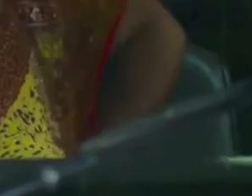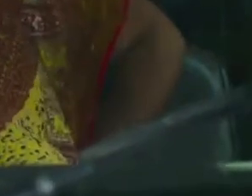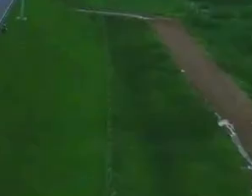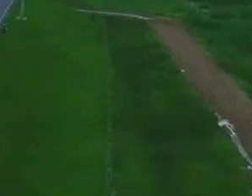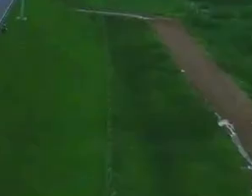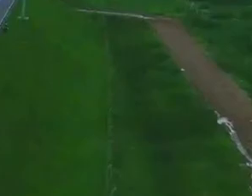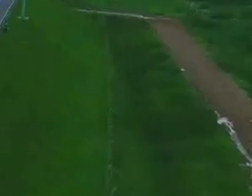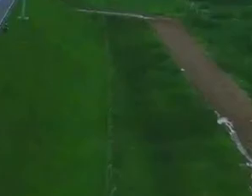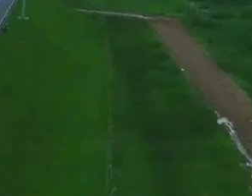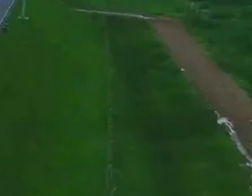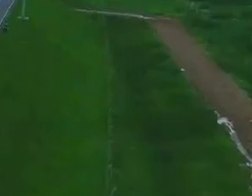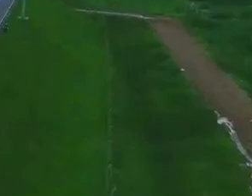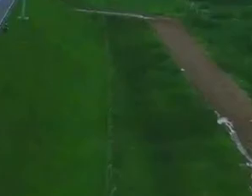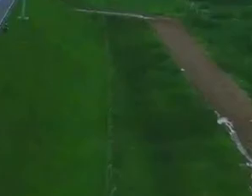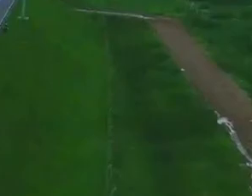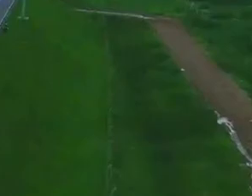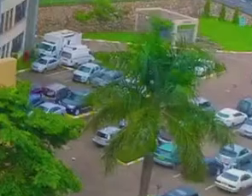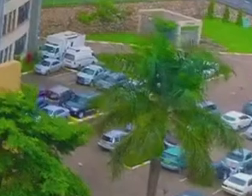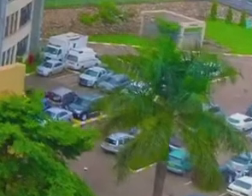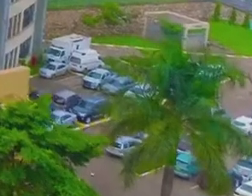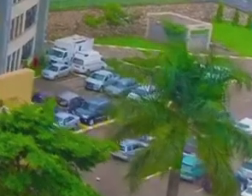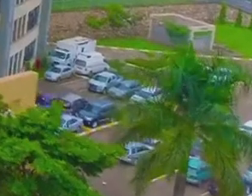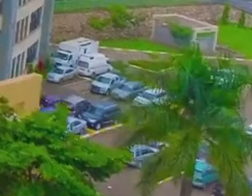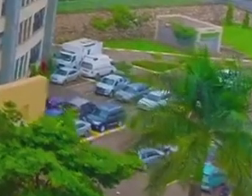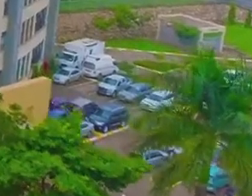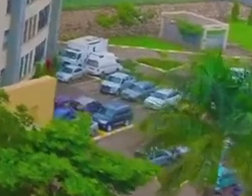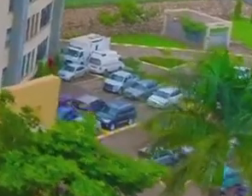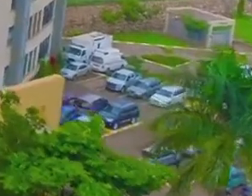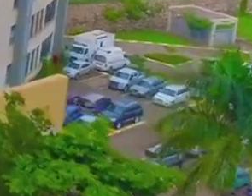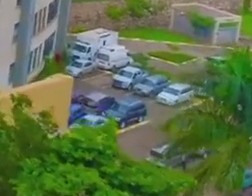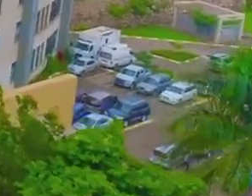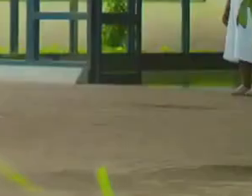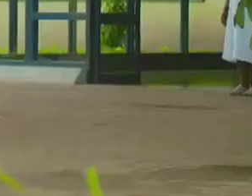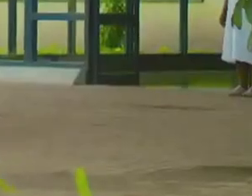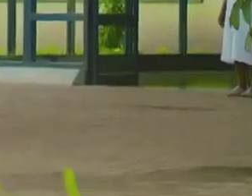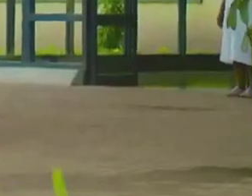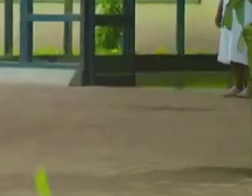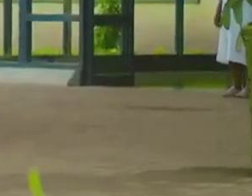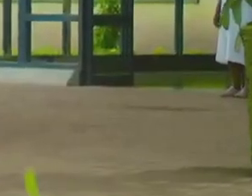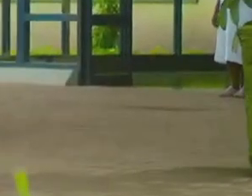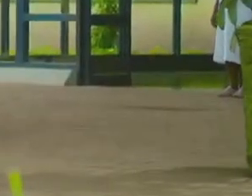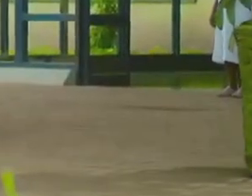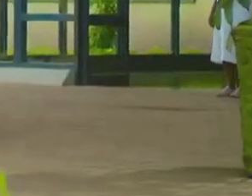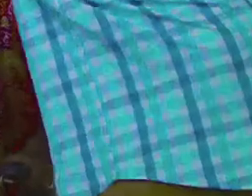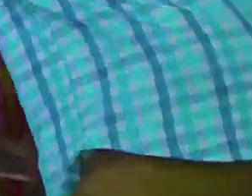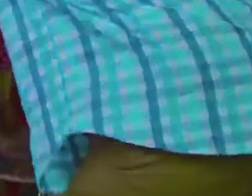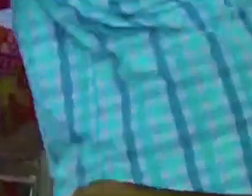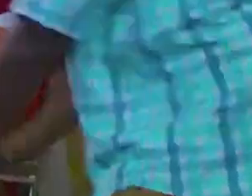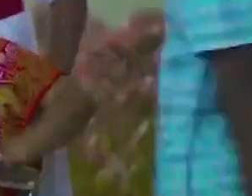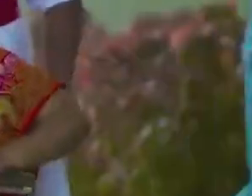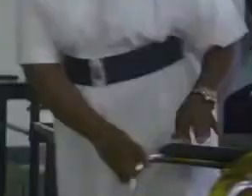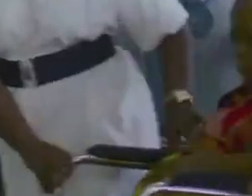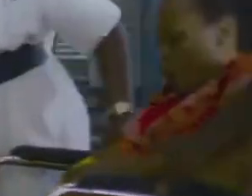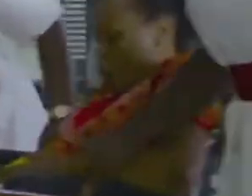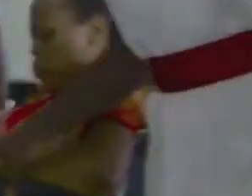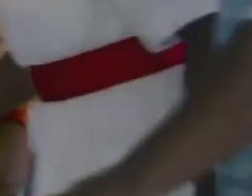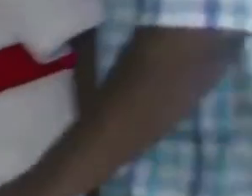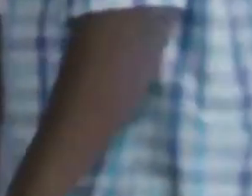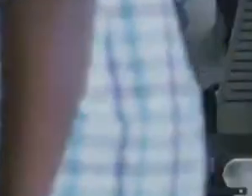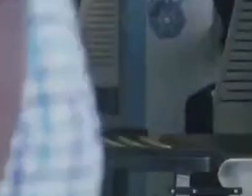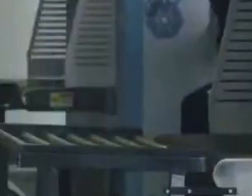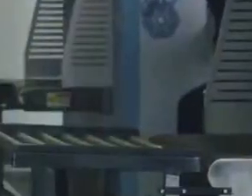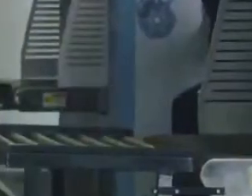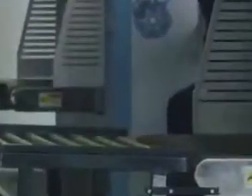When my other little one was on the way, even with my pregnancy complications, it was a quick, smooth ride to